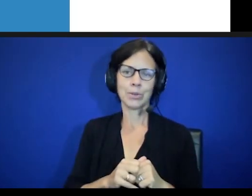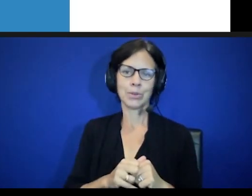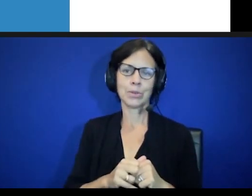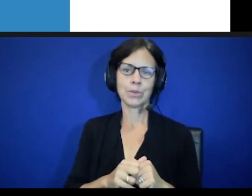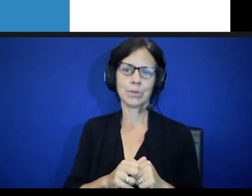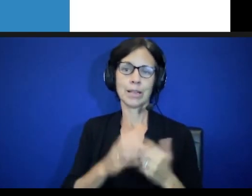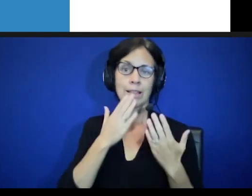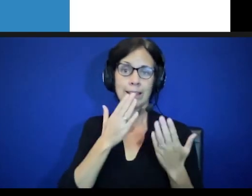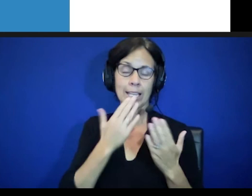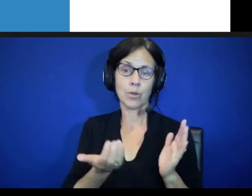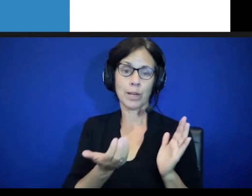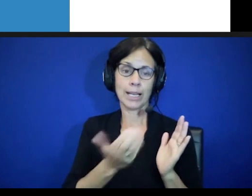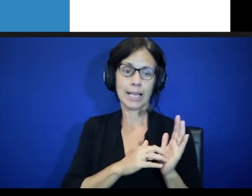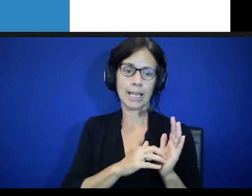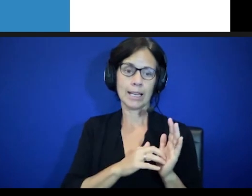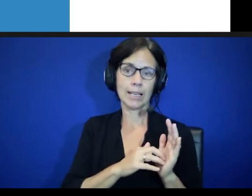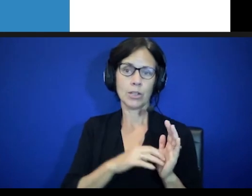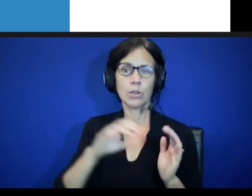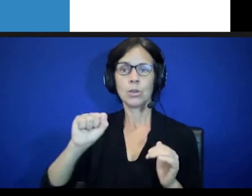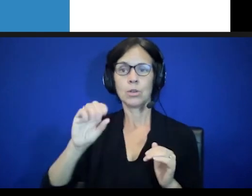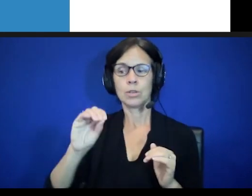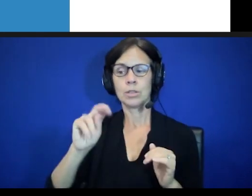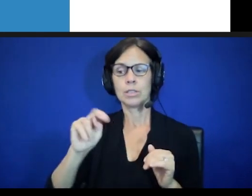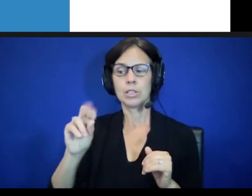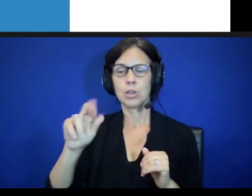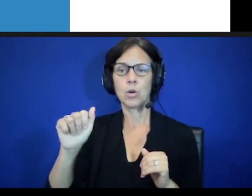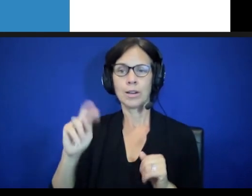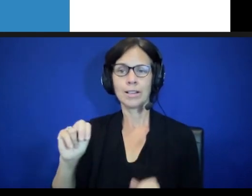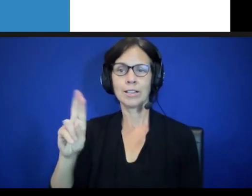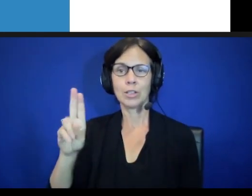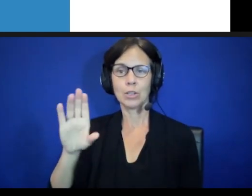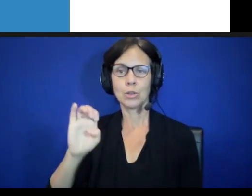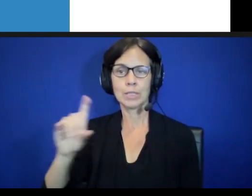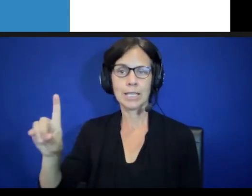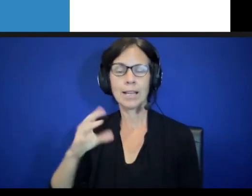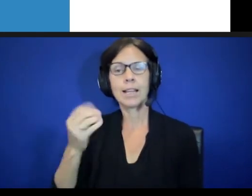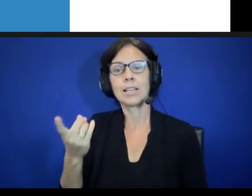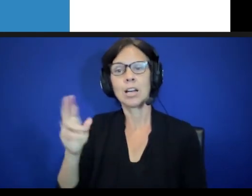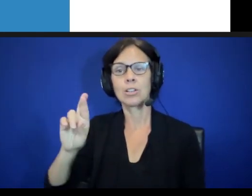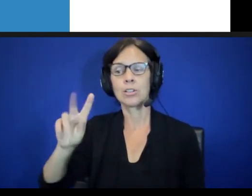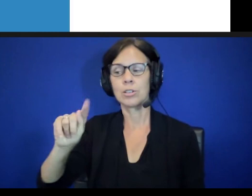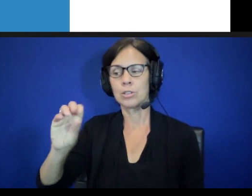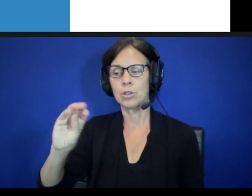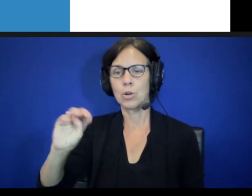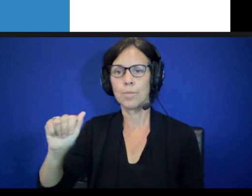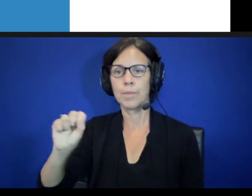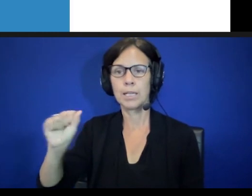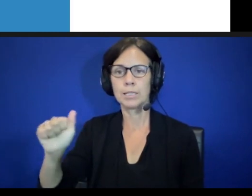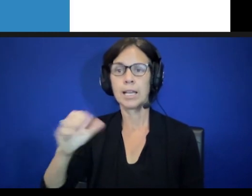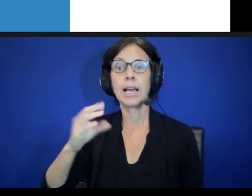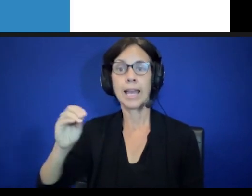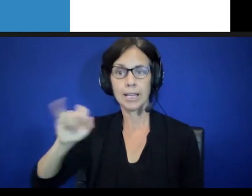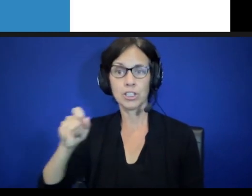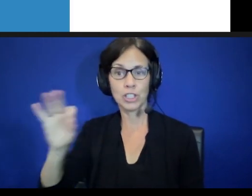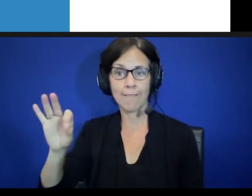Thanks again to Sonora and you said, and Dr. Tomasa and Jeff, because they're